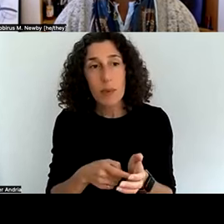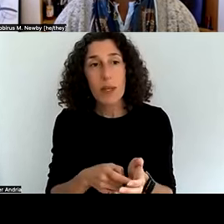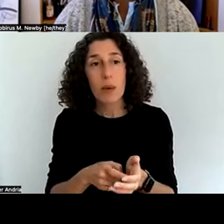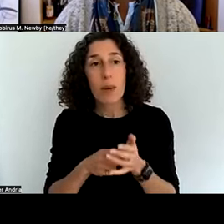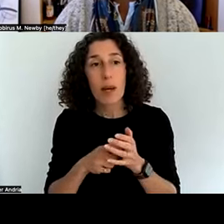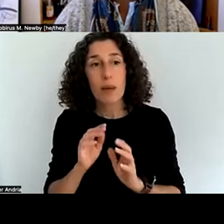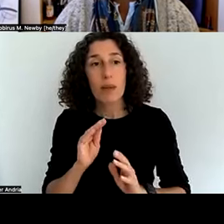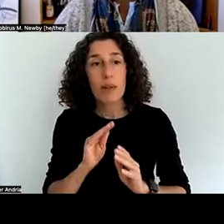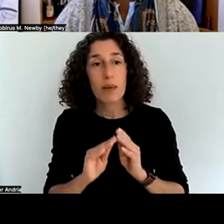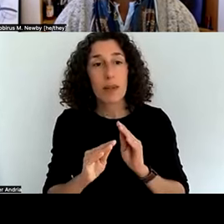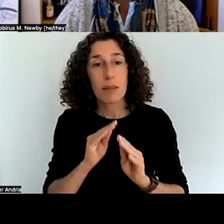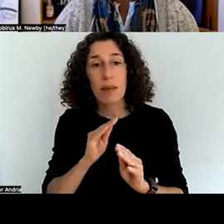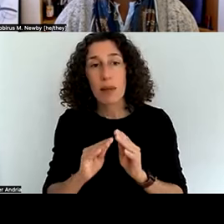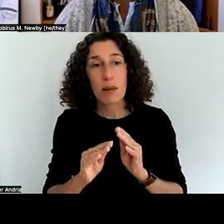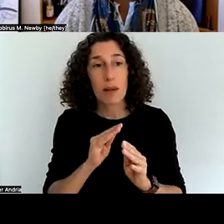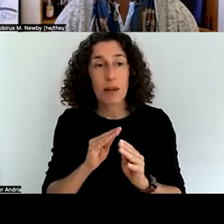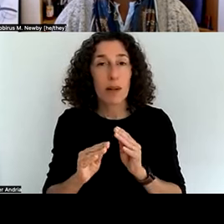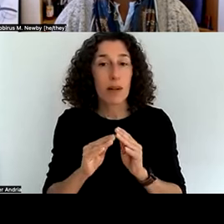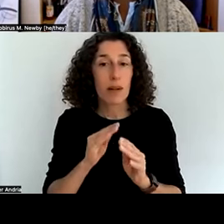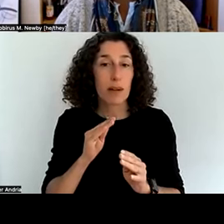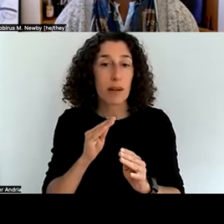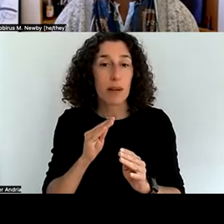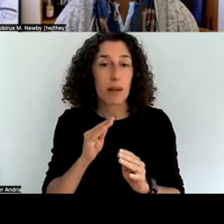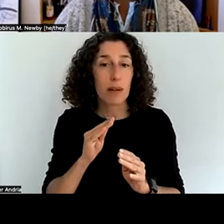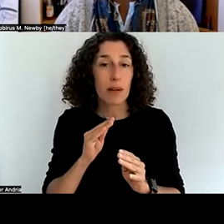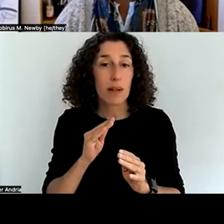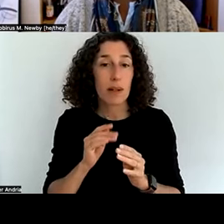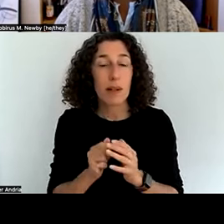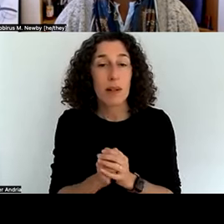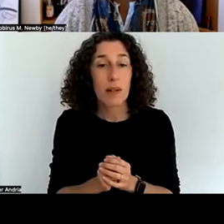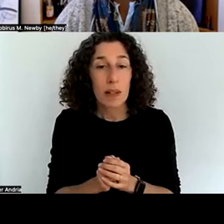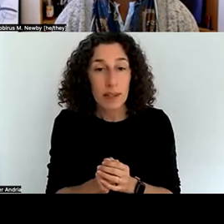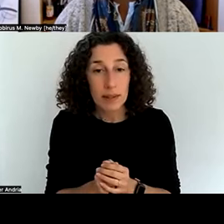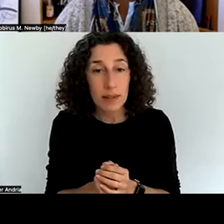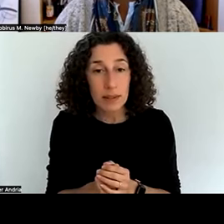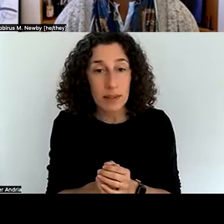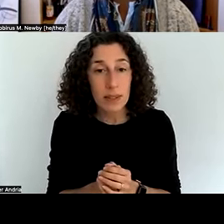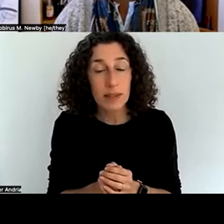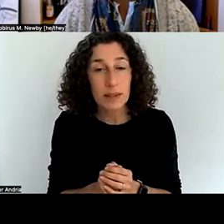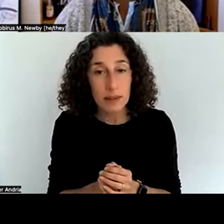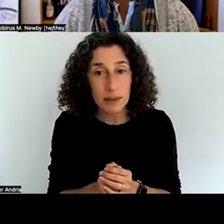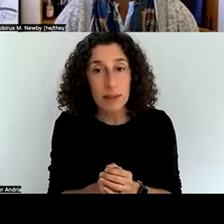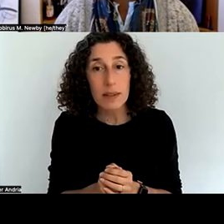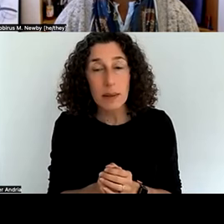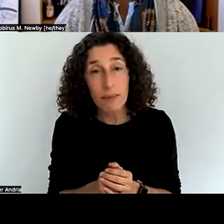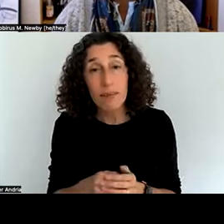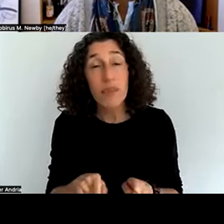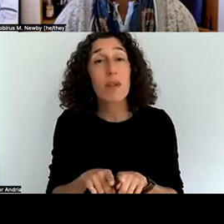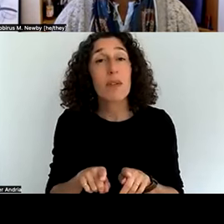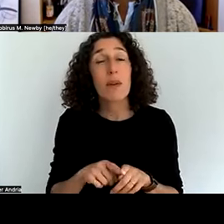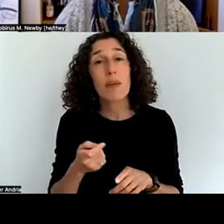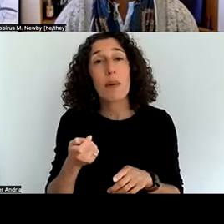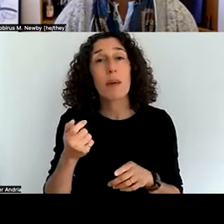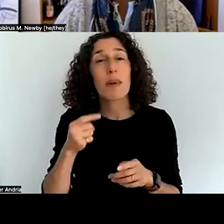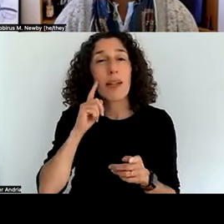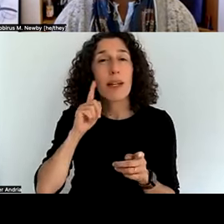And I feel like there's also like a consensualness in that, like,